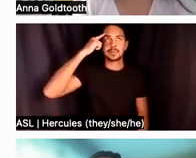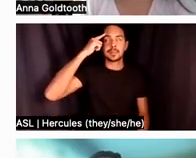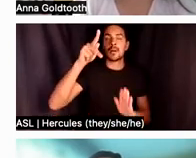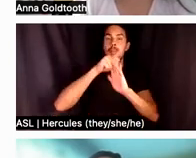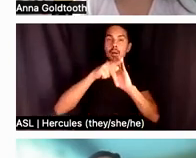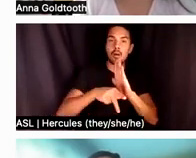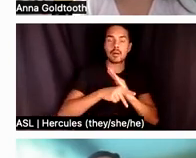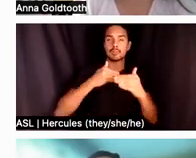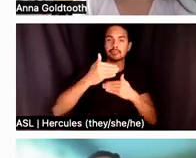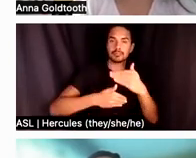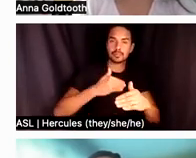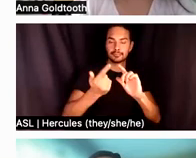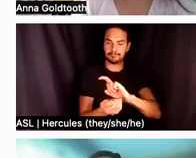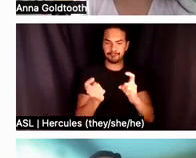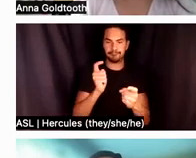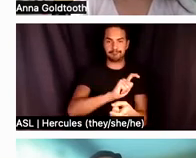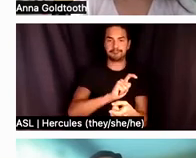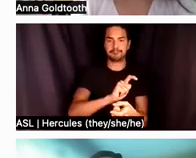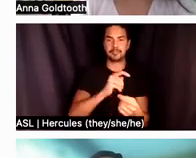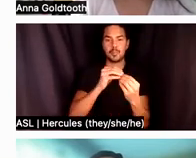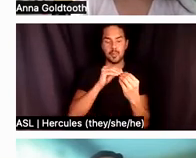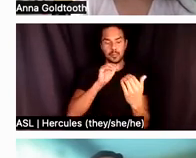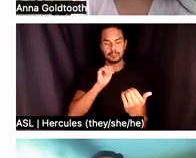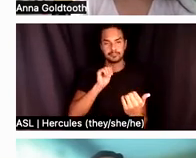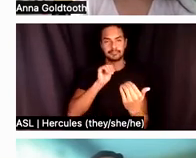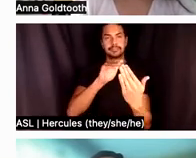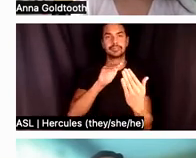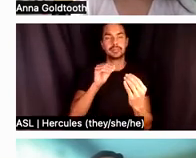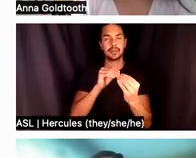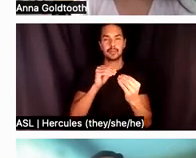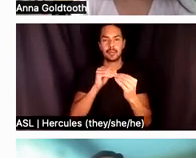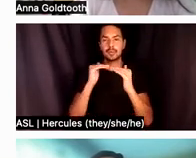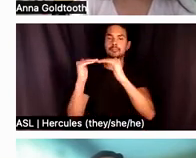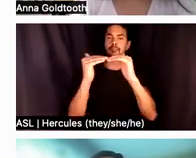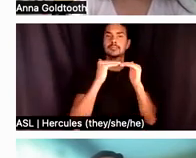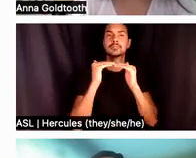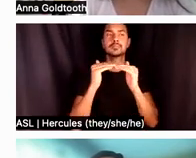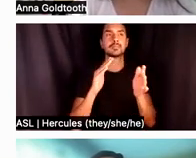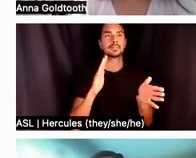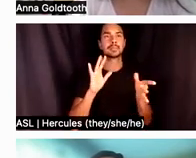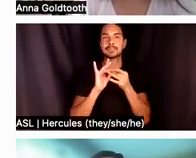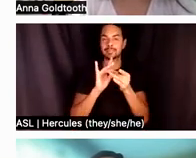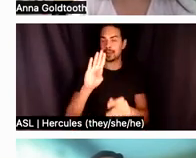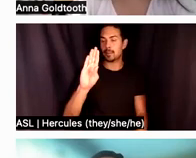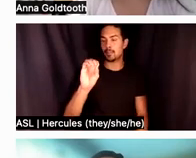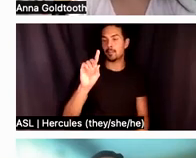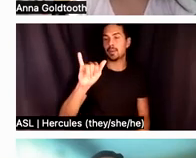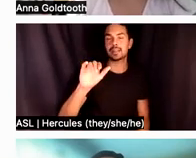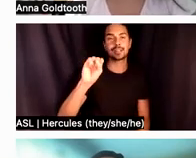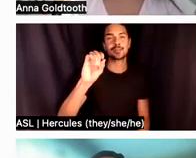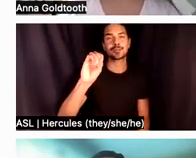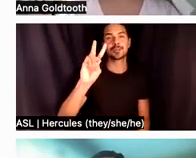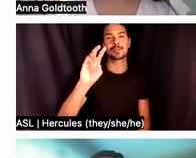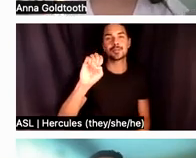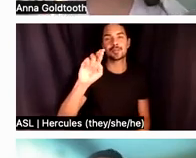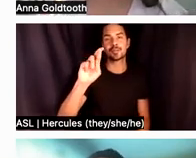do to make things more equitable, more driven by body sovereignty principles, and driven